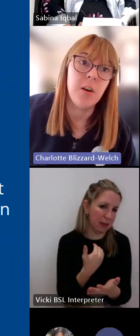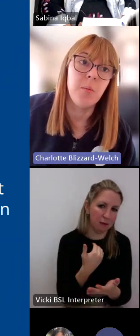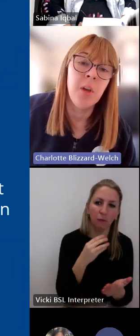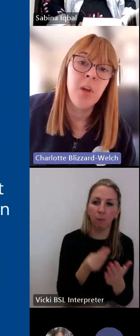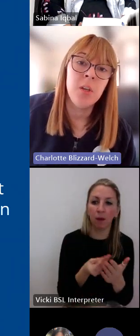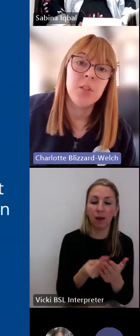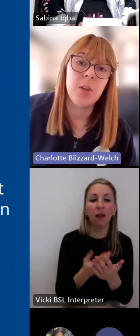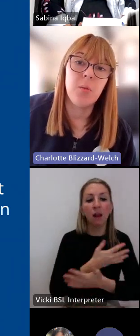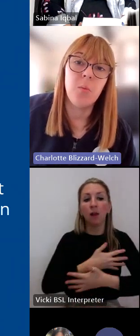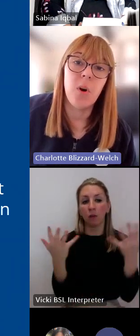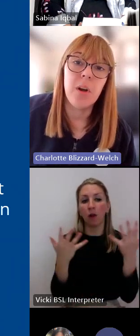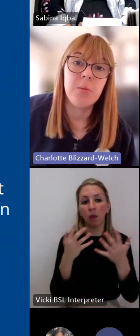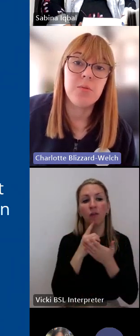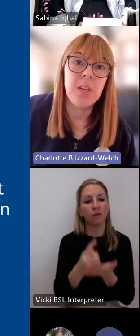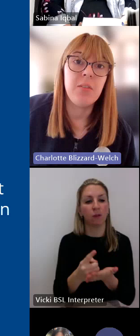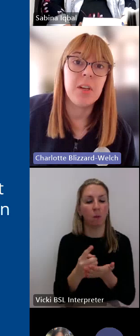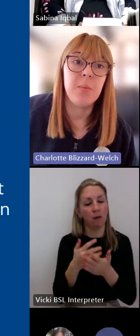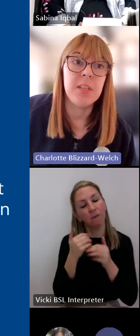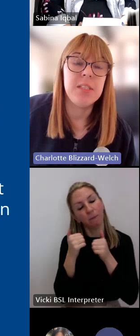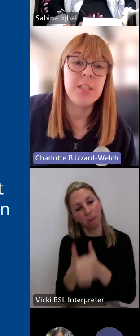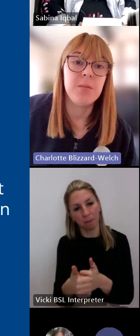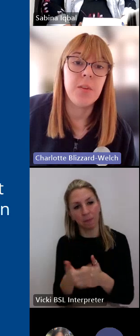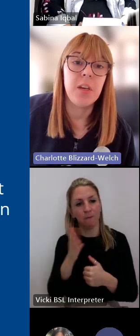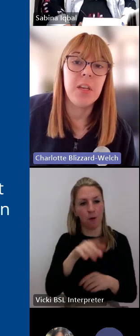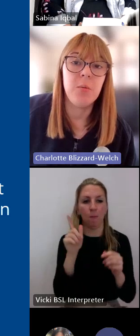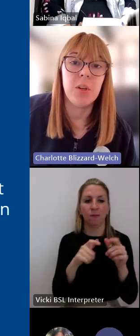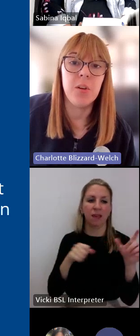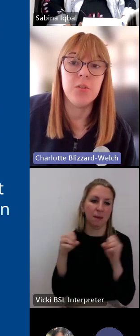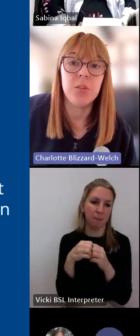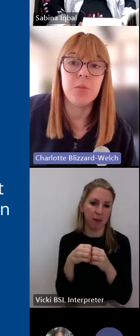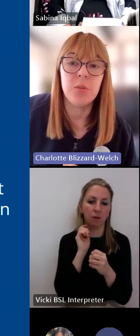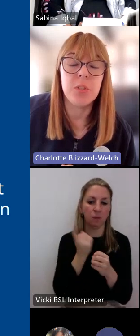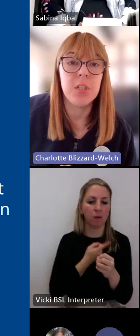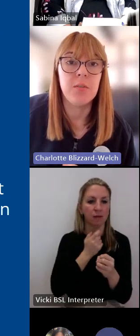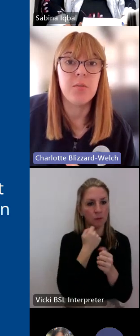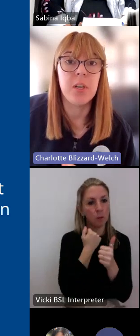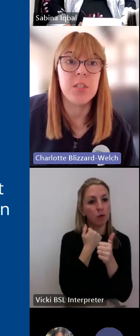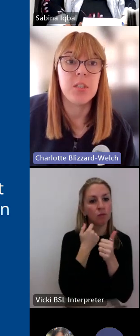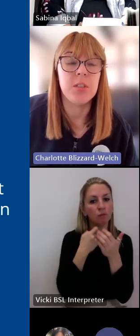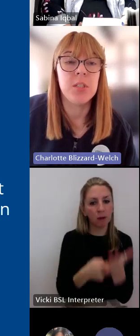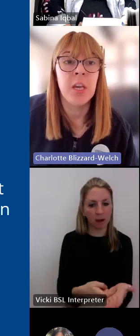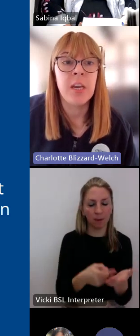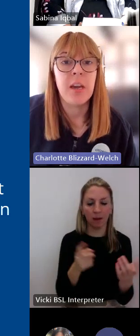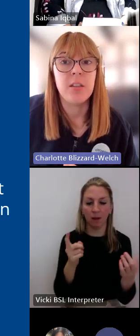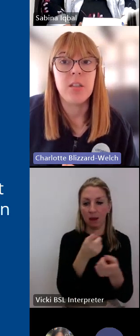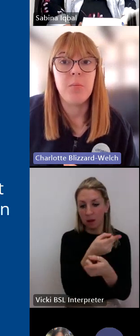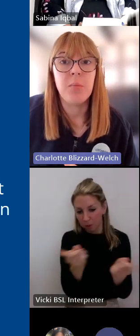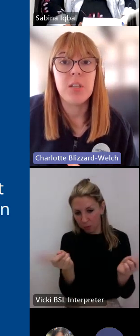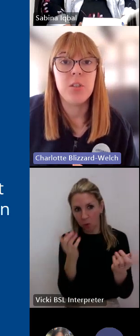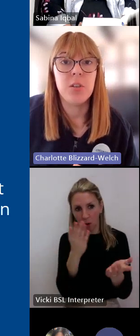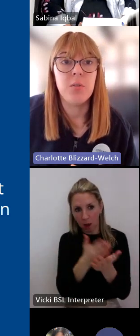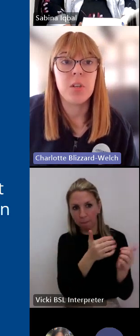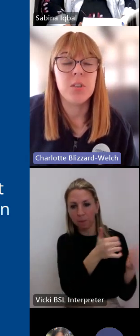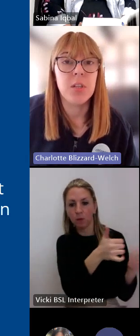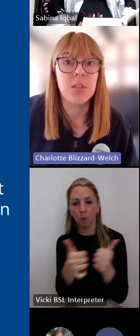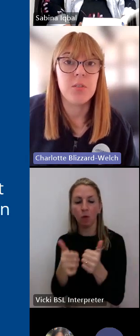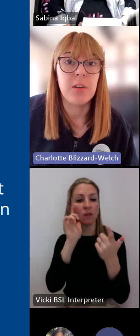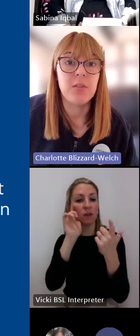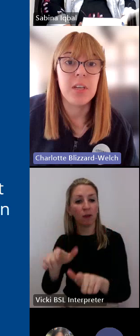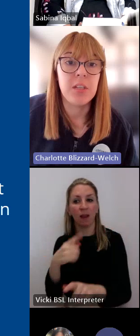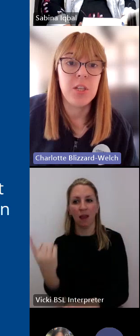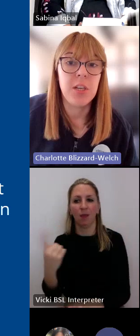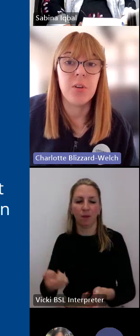can help. So what I would really recommend is for anyone who's supporting residents and they mention